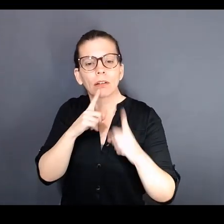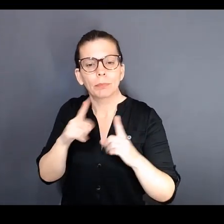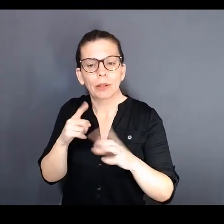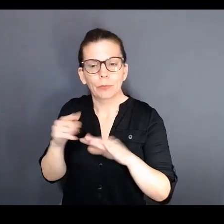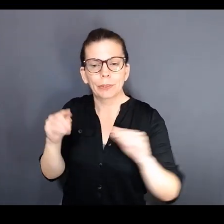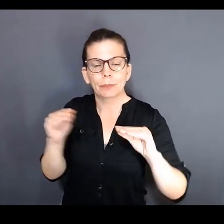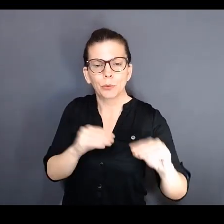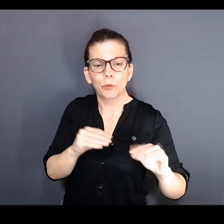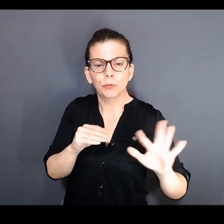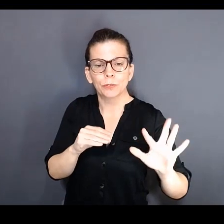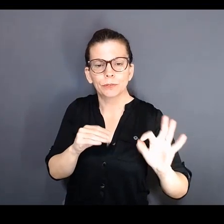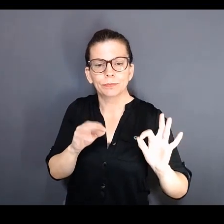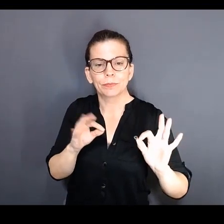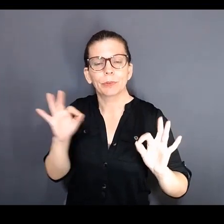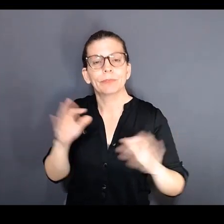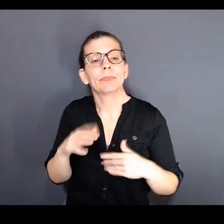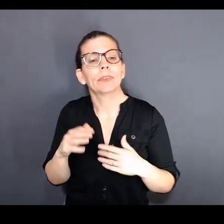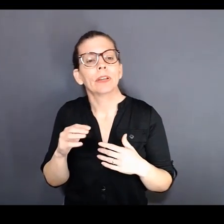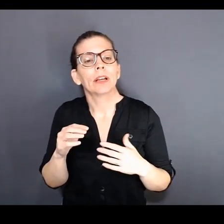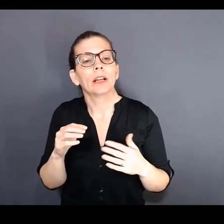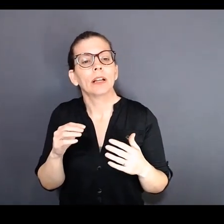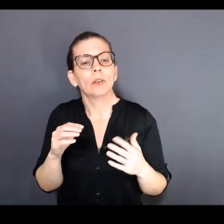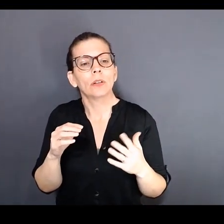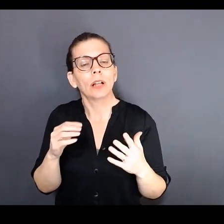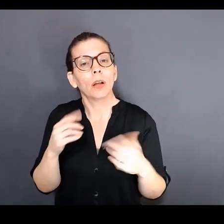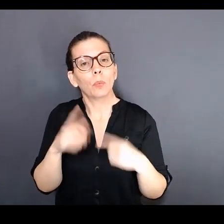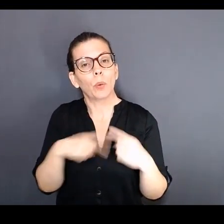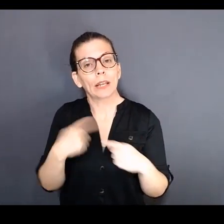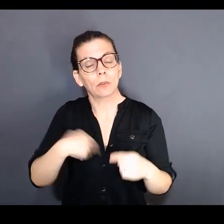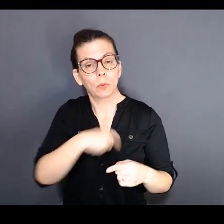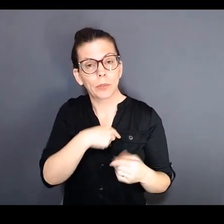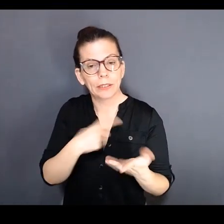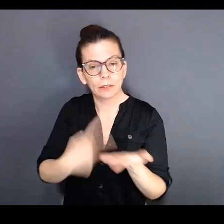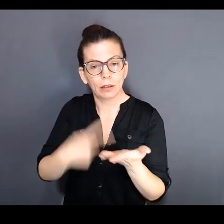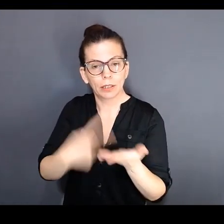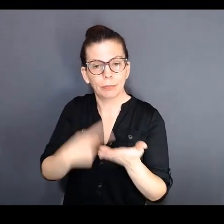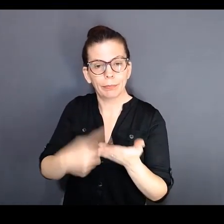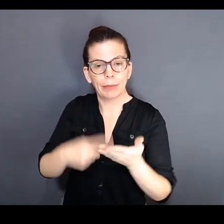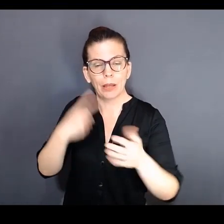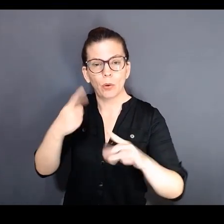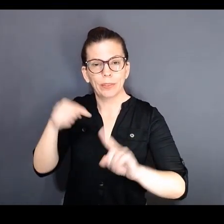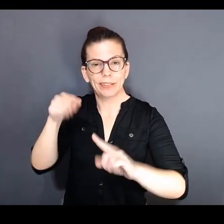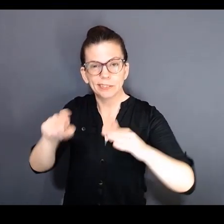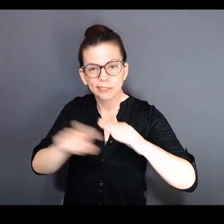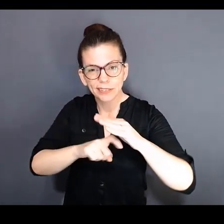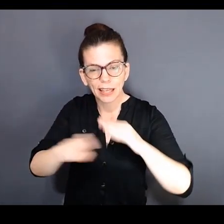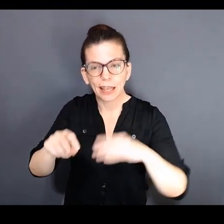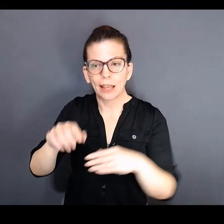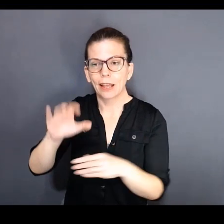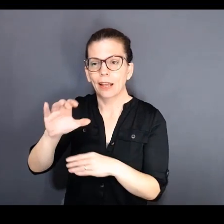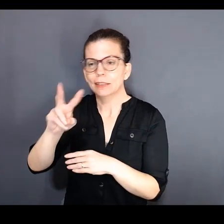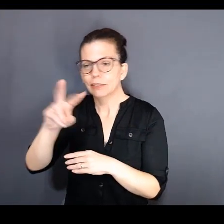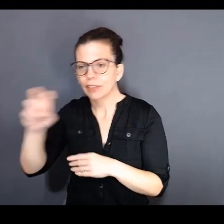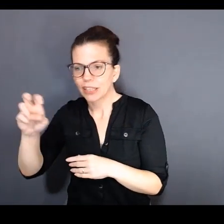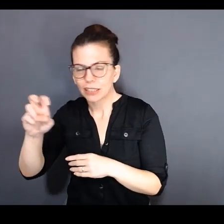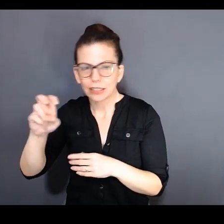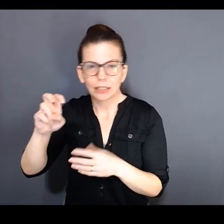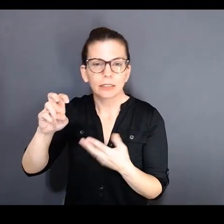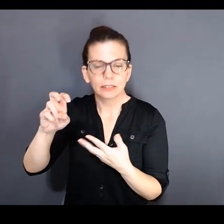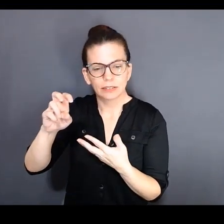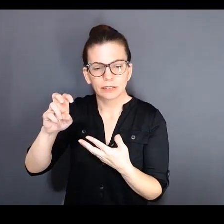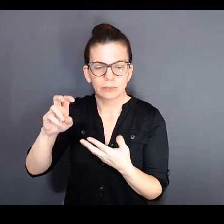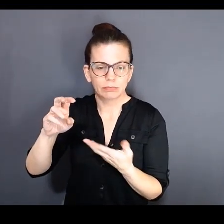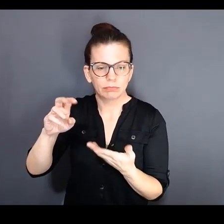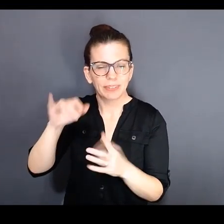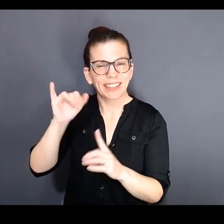when we talk about, let me move this one here. There we go. So when we talk about these like